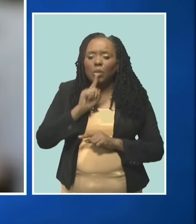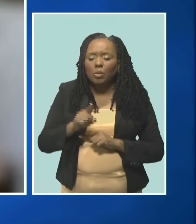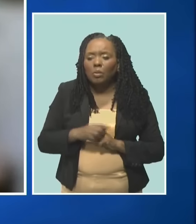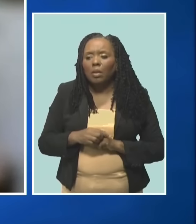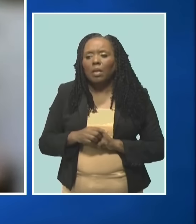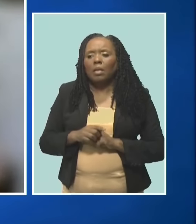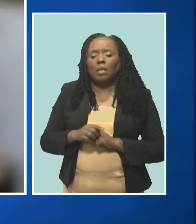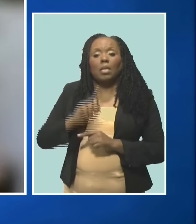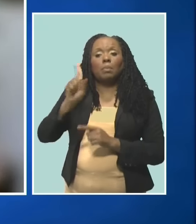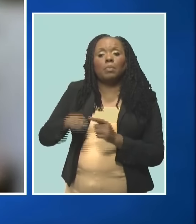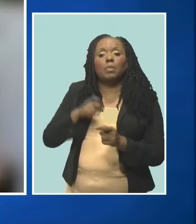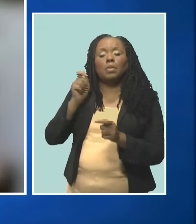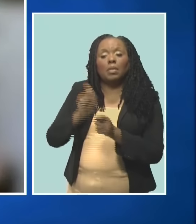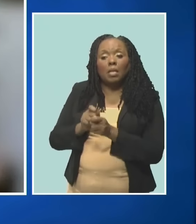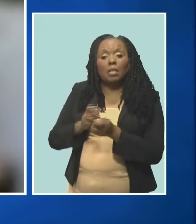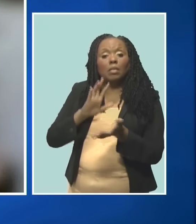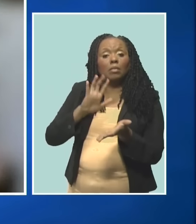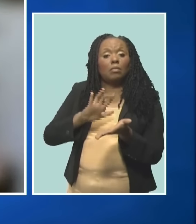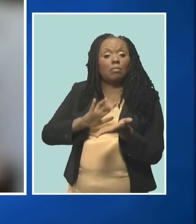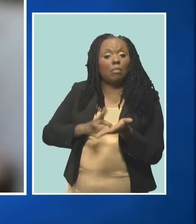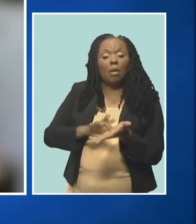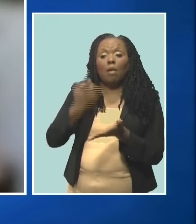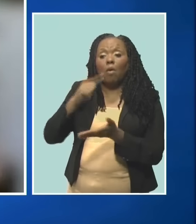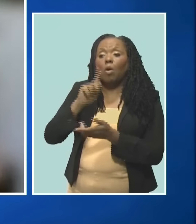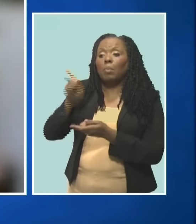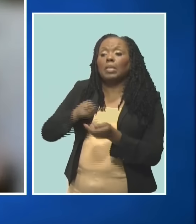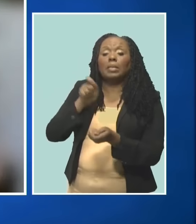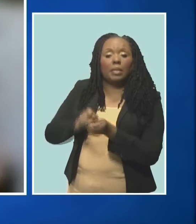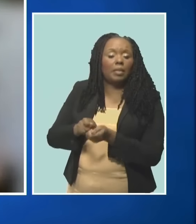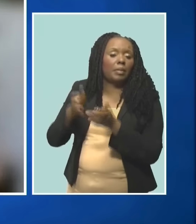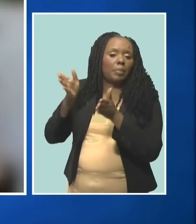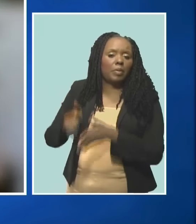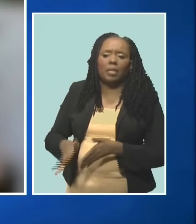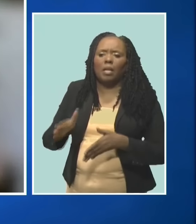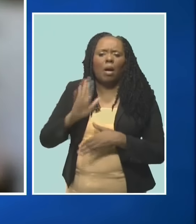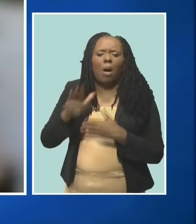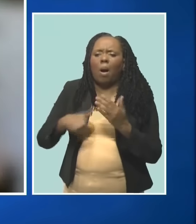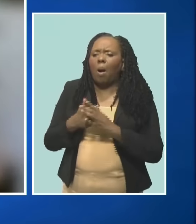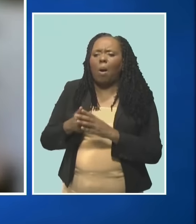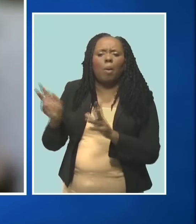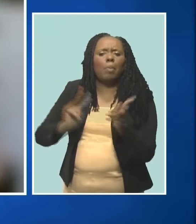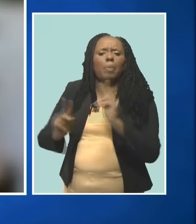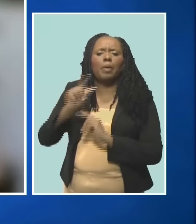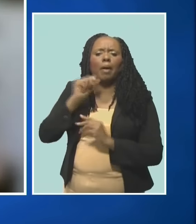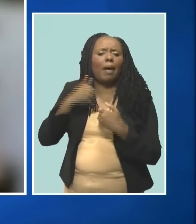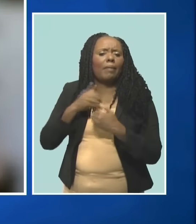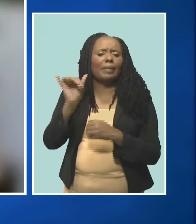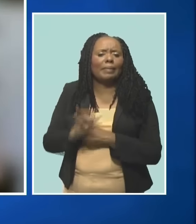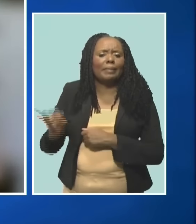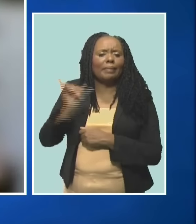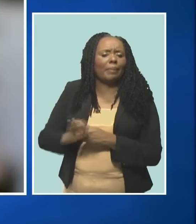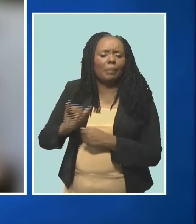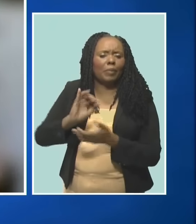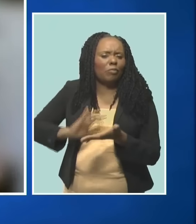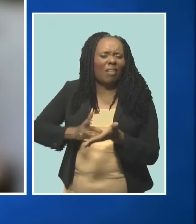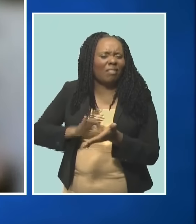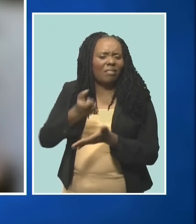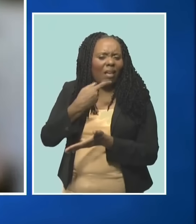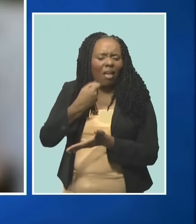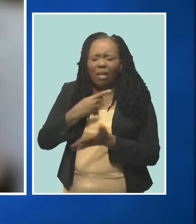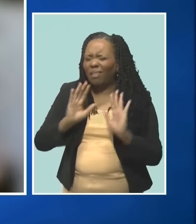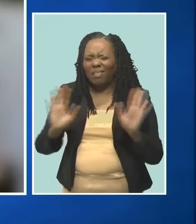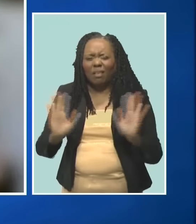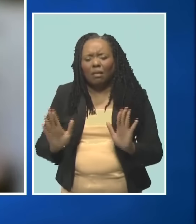for the individual needs. And concerns about medication. In some instances, we're not using medication for persons. Some people do